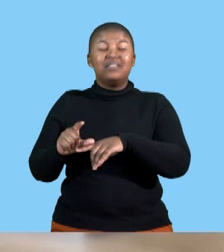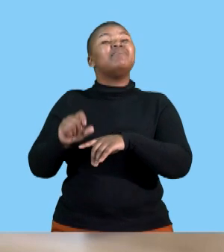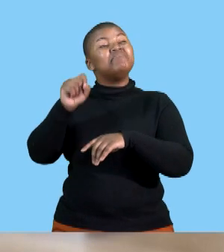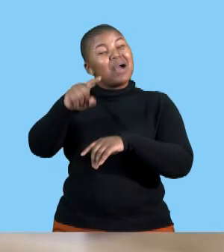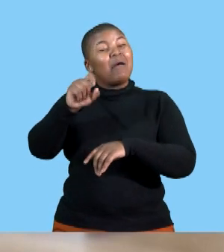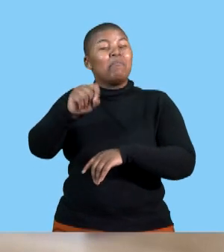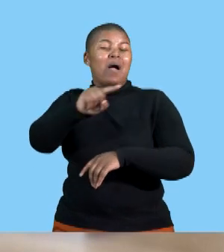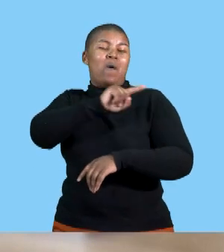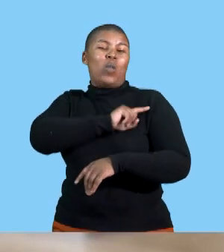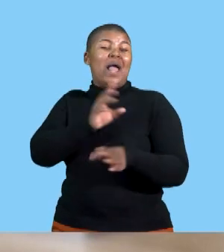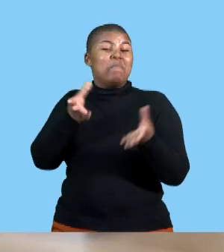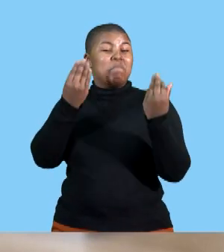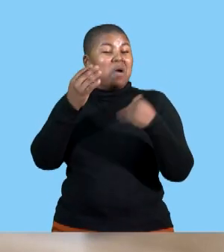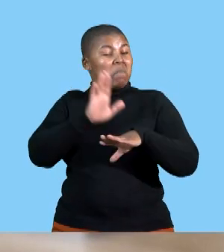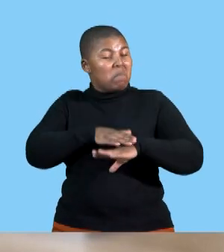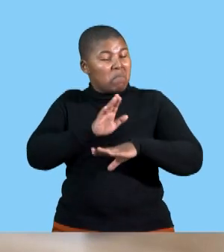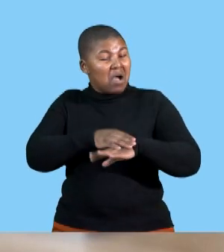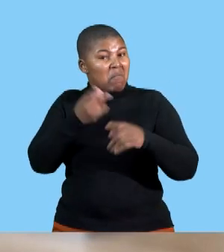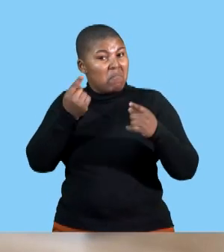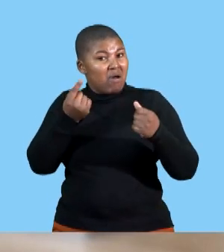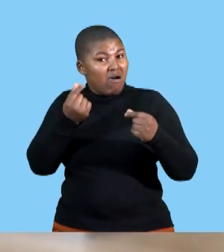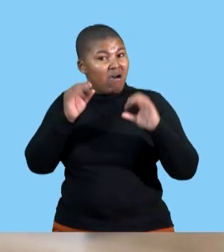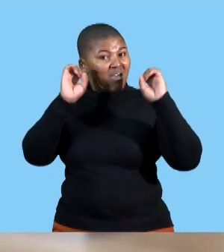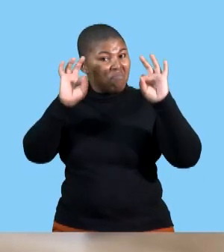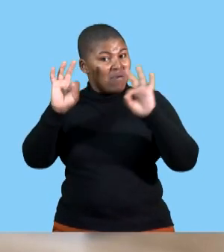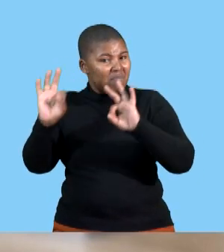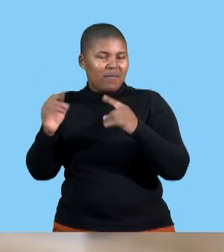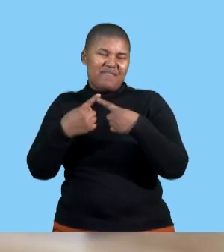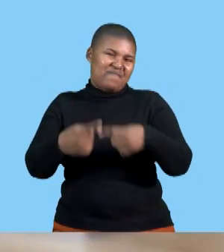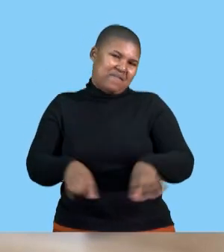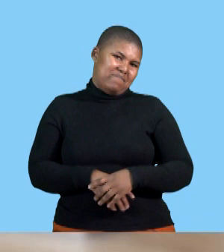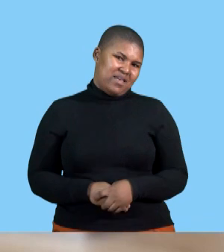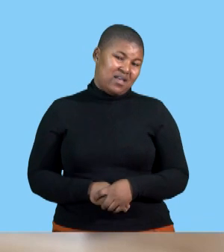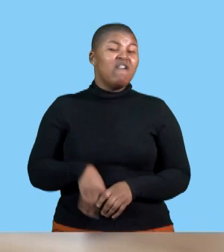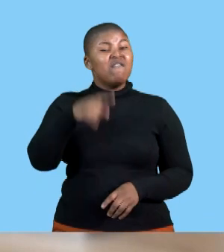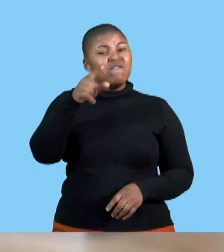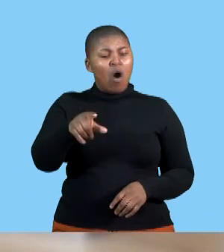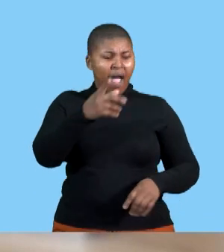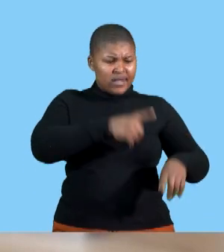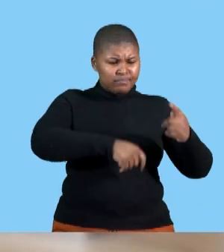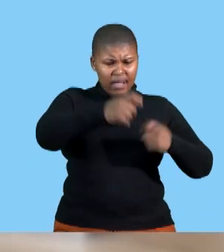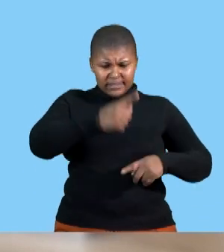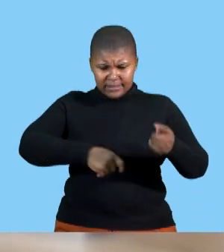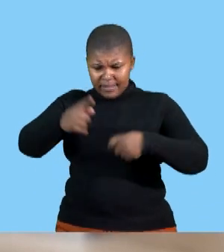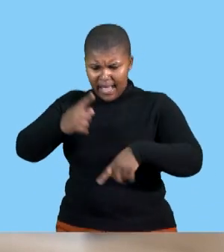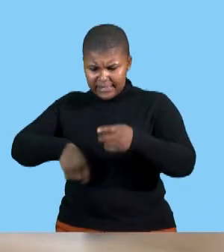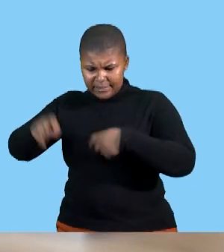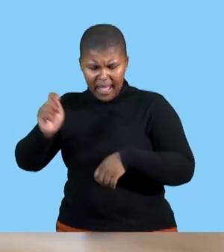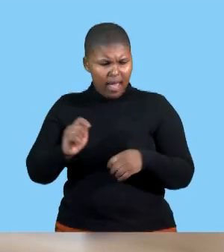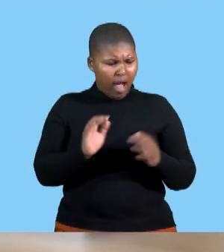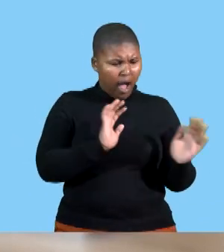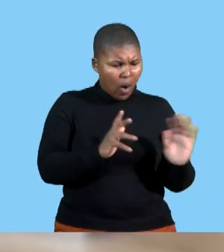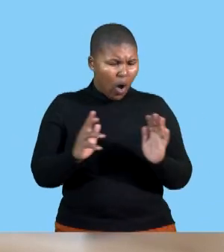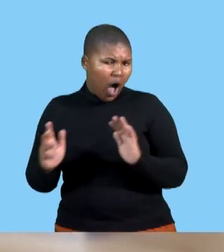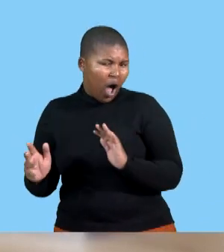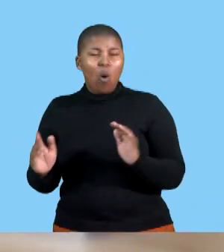not generate enough capital to do what? To cover its expenses. The money that it gets, it usually